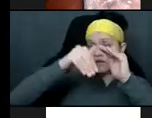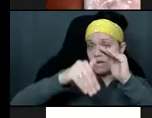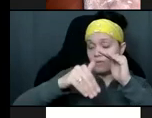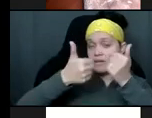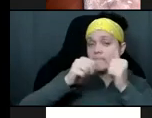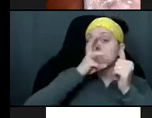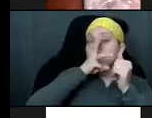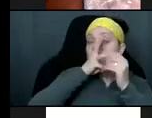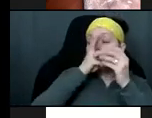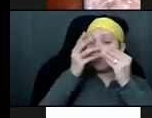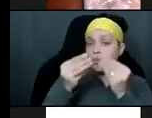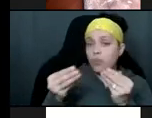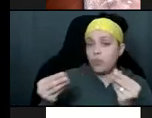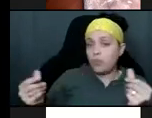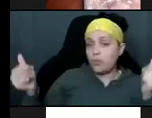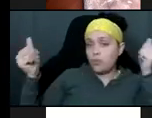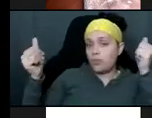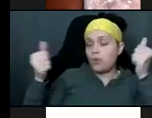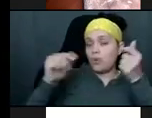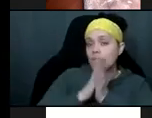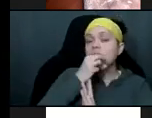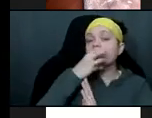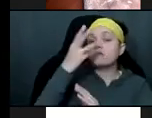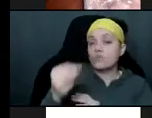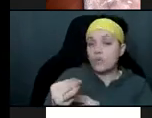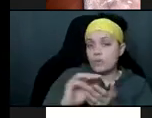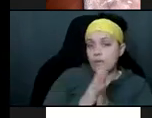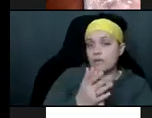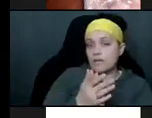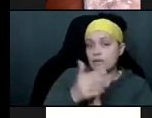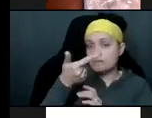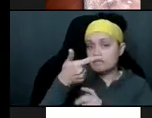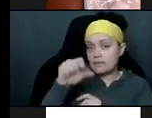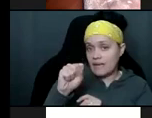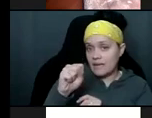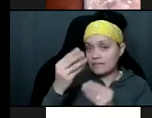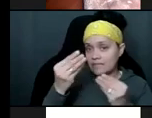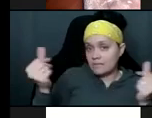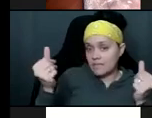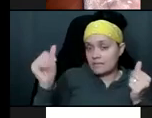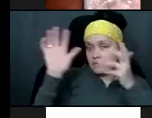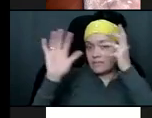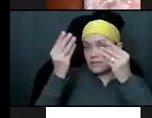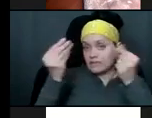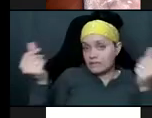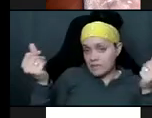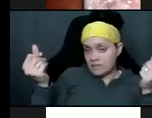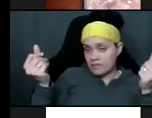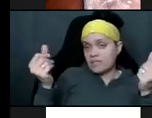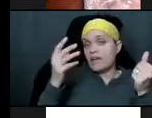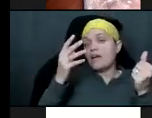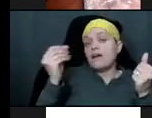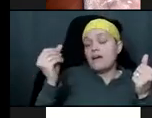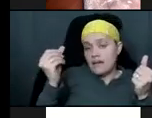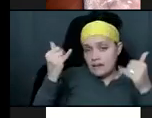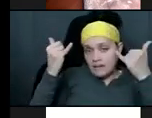water then evaporates as it warms up, turns into a gas, disappears, the cloud disappears, and we're